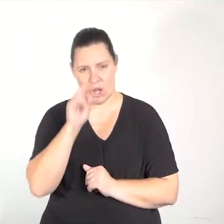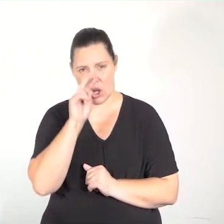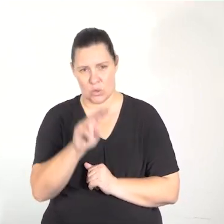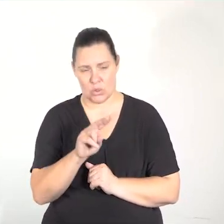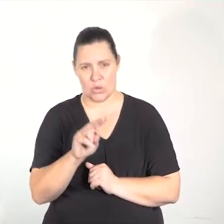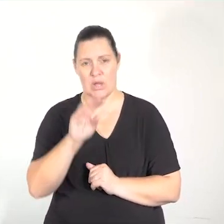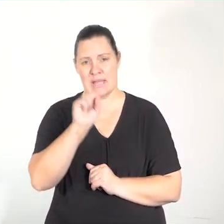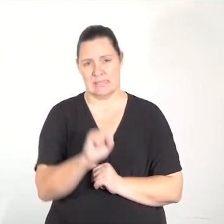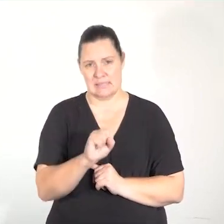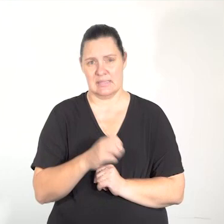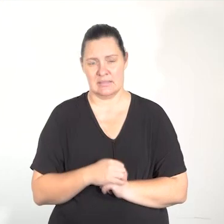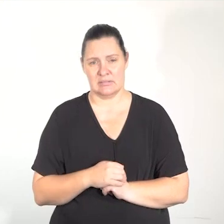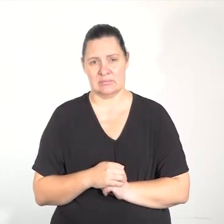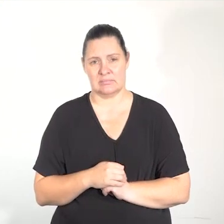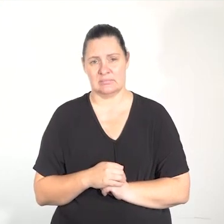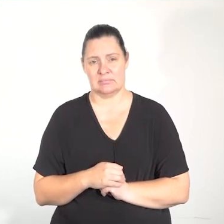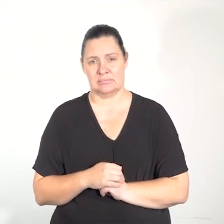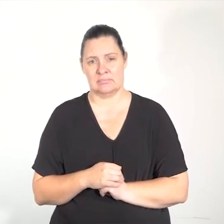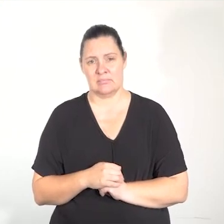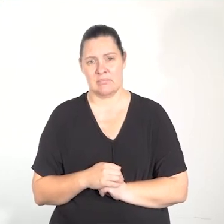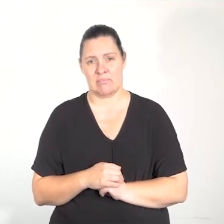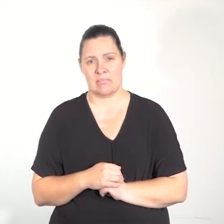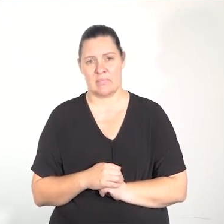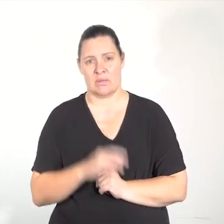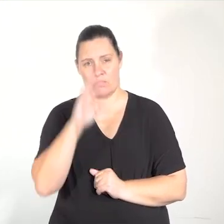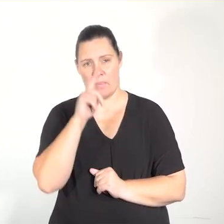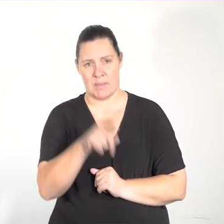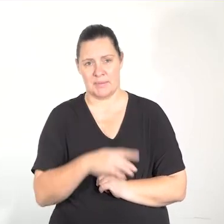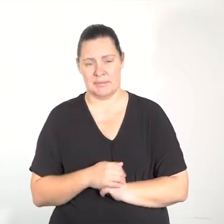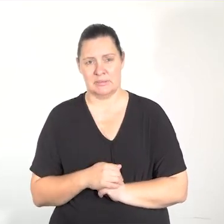looking at speed. So do you remember that formula?